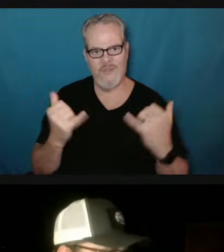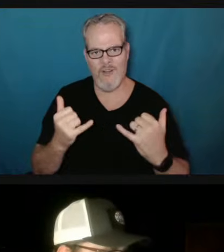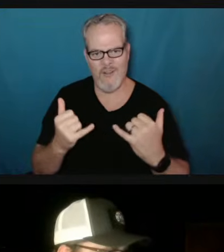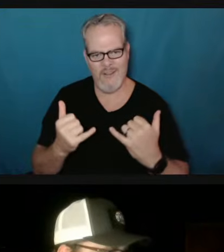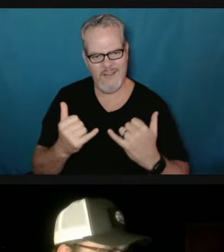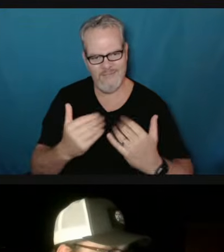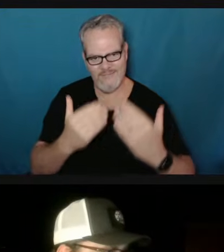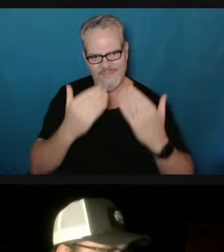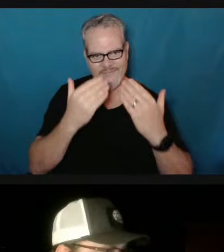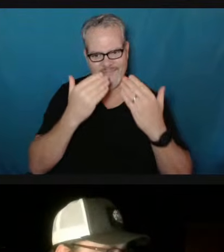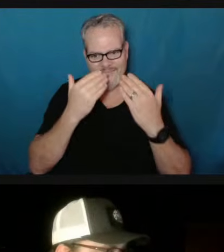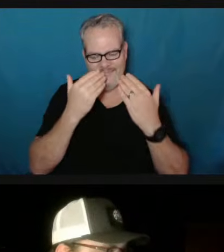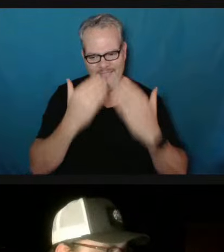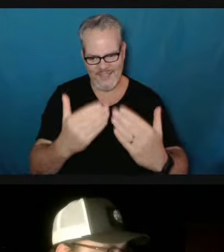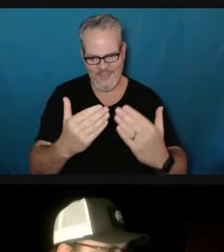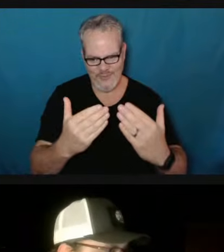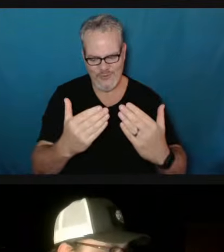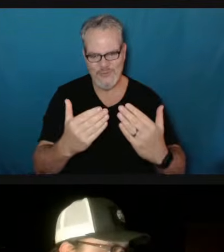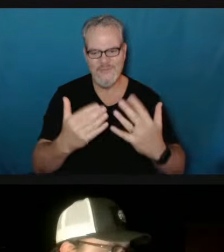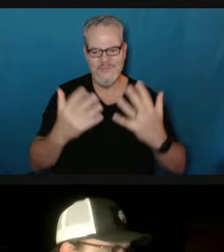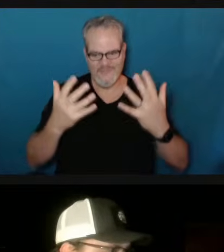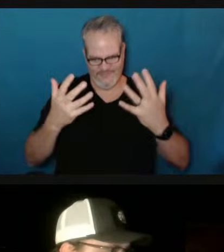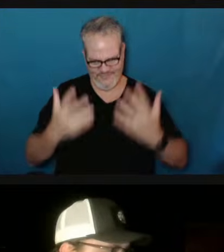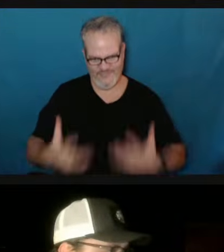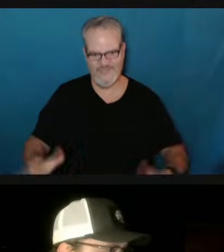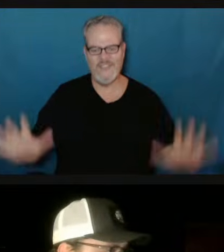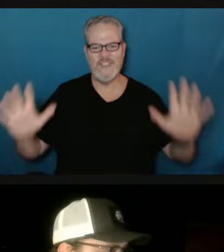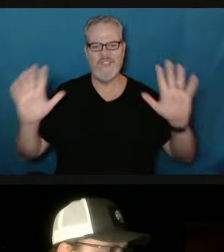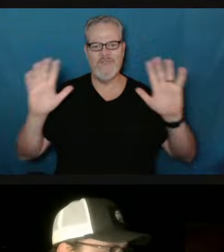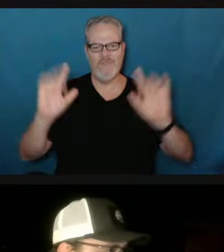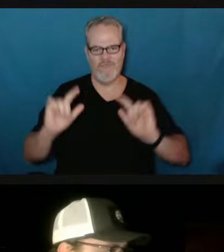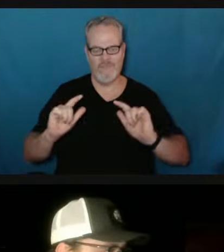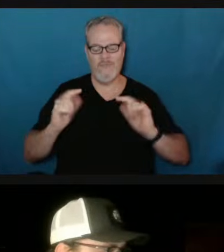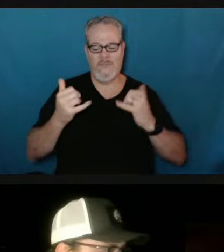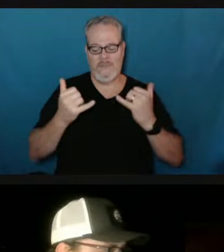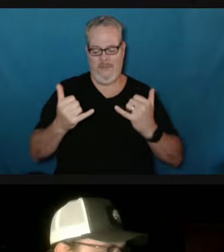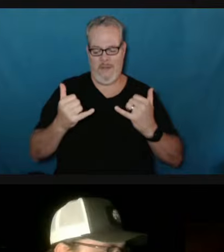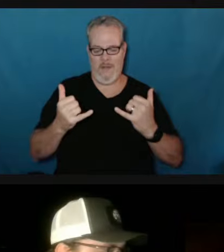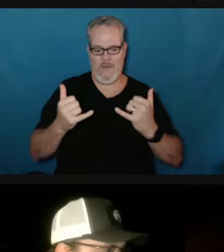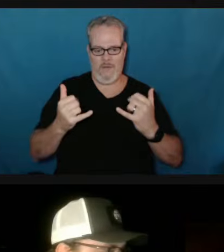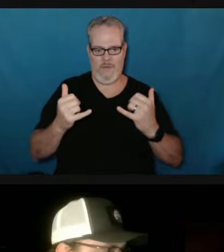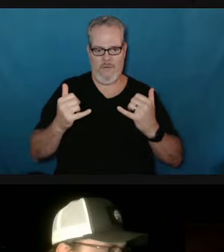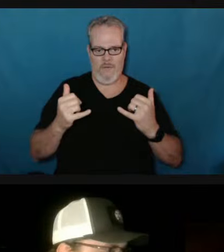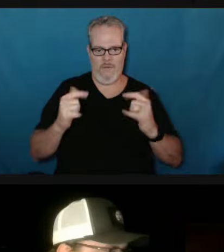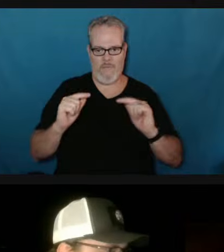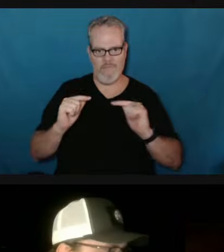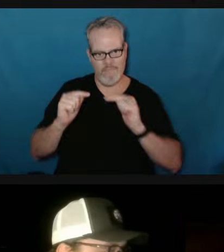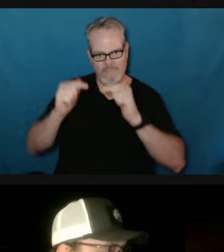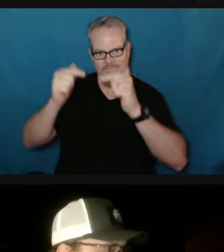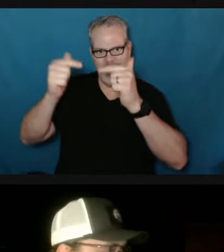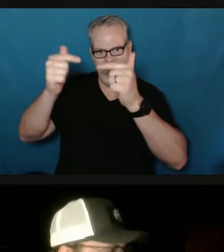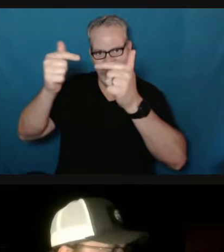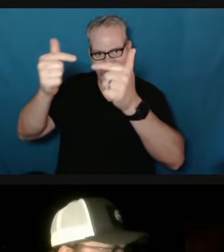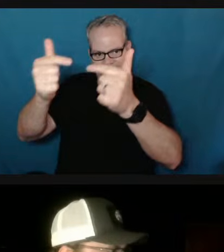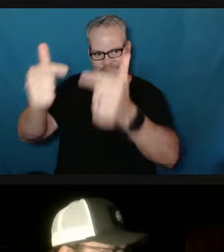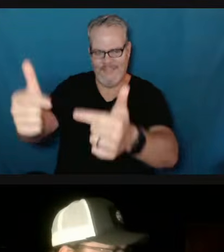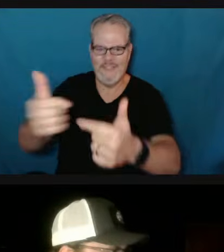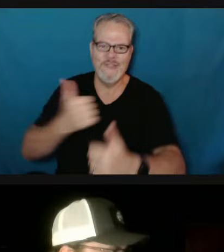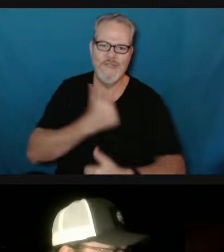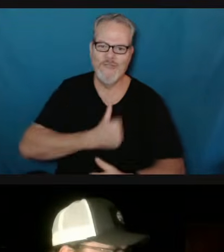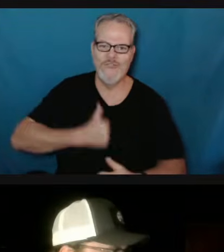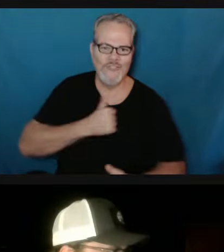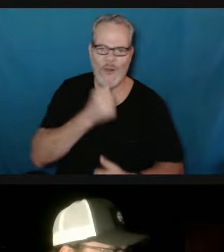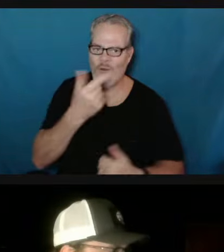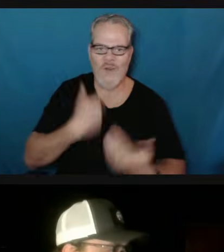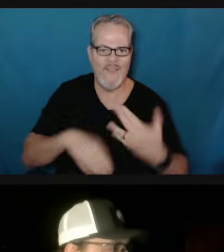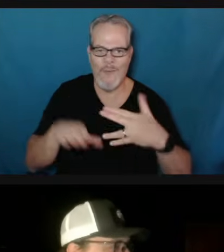gets us hustling through the mid-roll and can get you back to the swing of things. Sorry, I don't give you much of a break